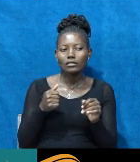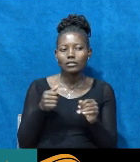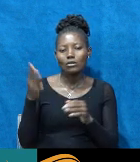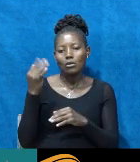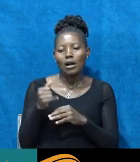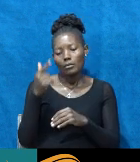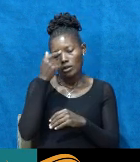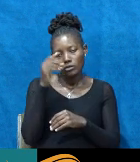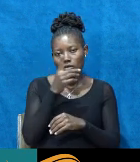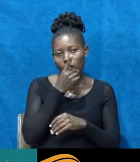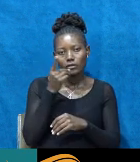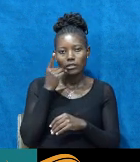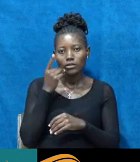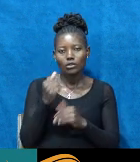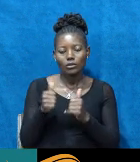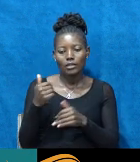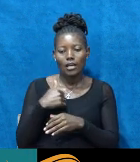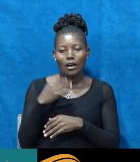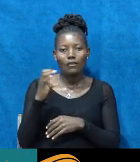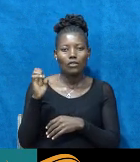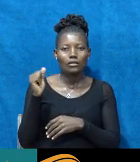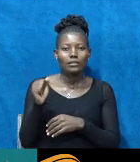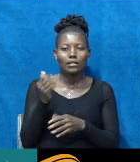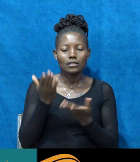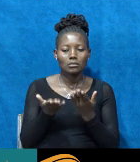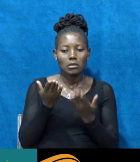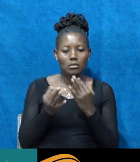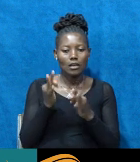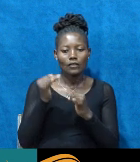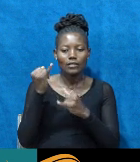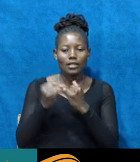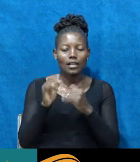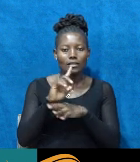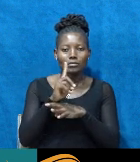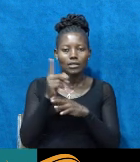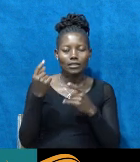the cell. Unless it's a last minute, try